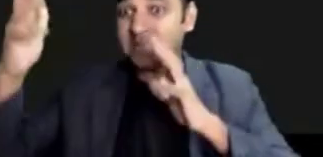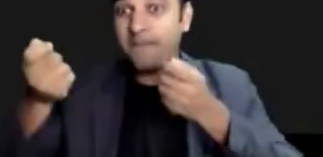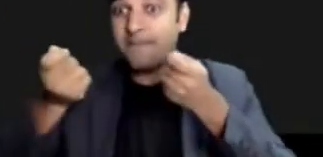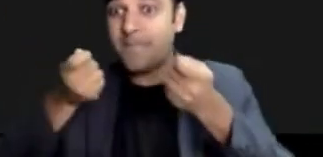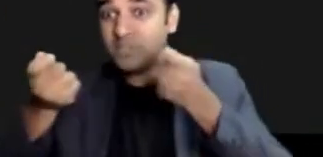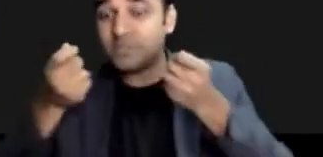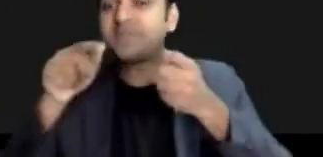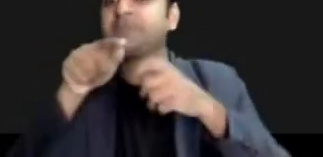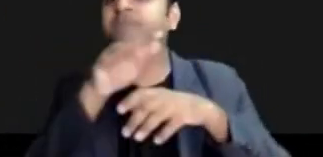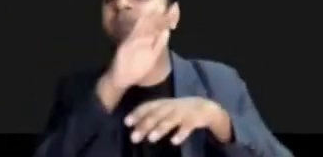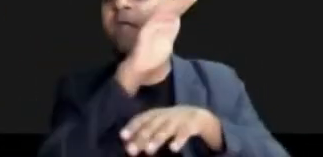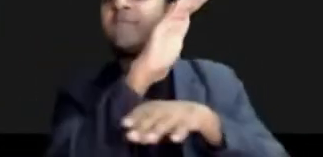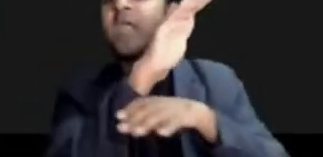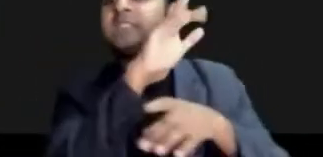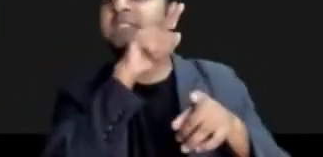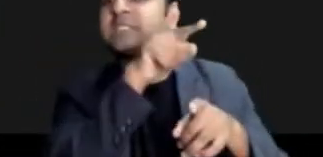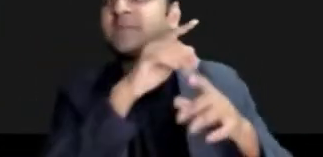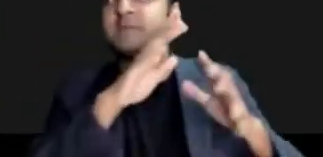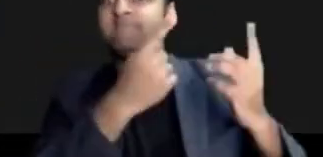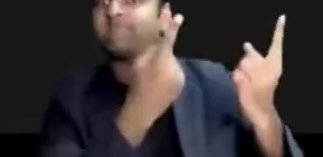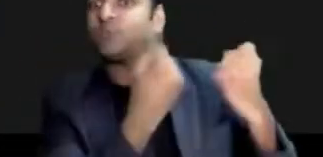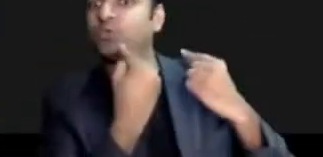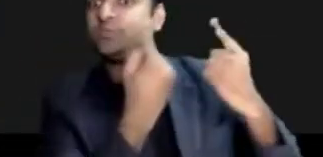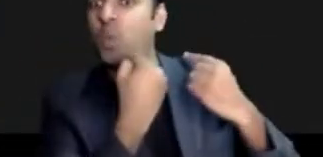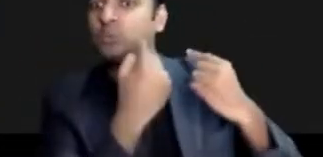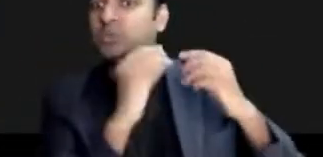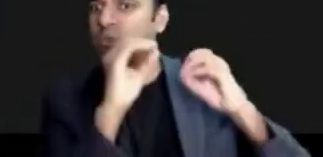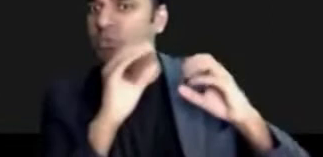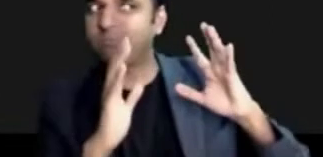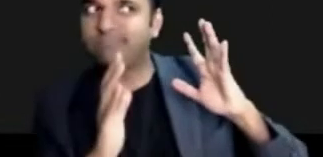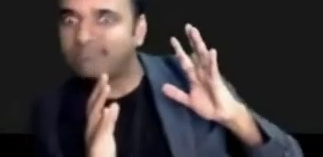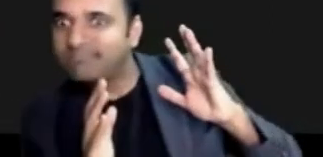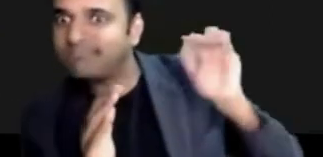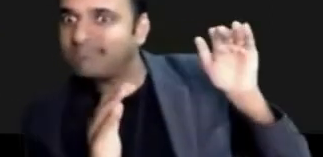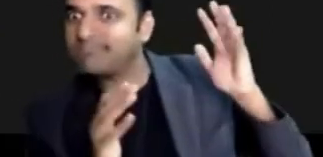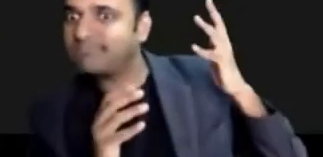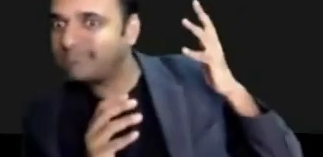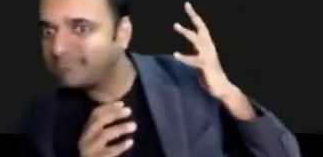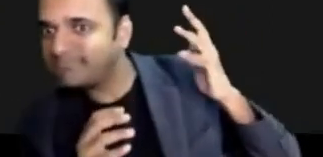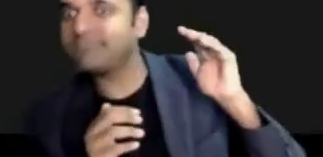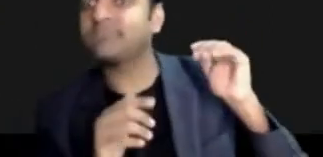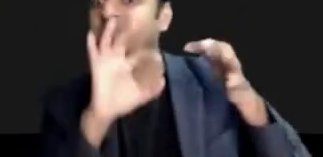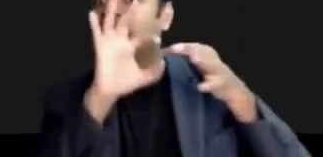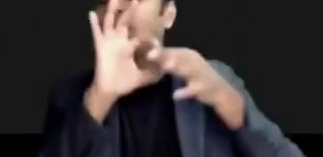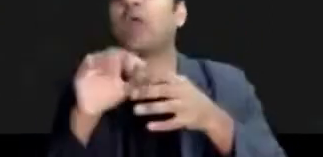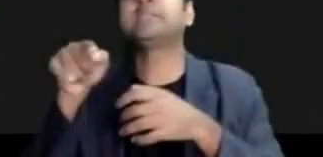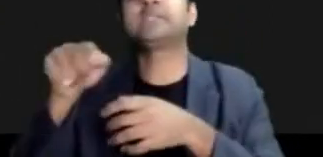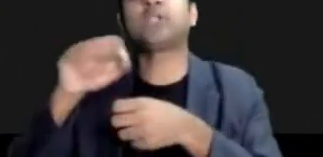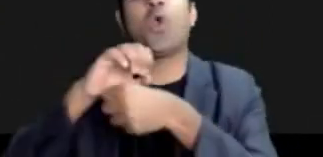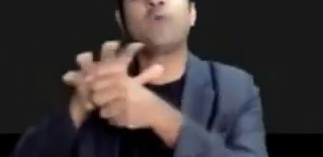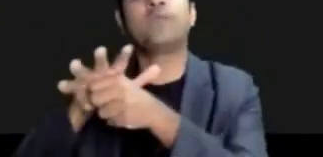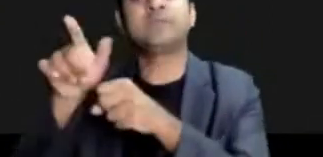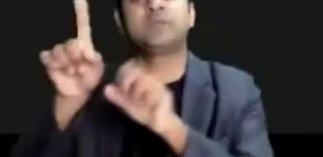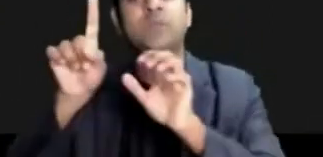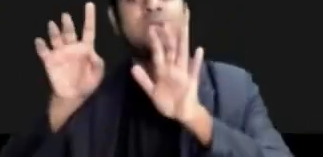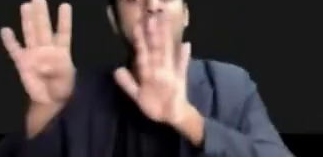to the COVID-19 pandemic, in terms Mr. of Simon, issues of disability. Sorry to interrupt, but we're reaching the end of time. If you can wrap